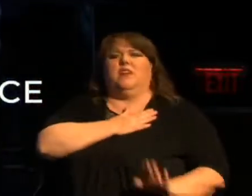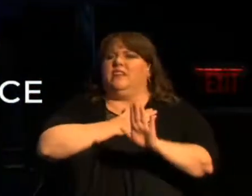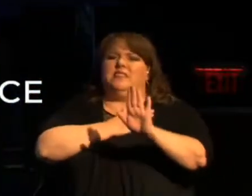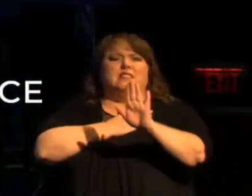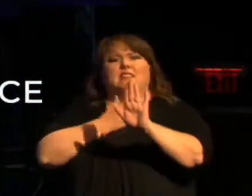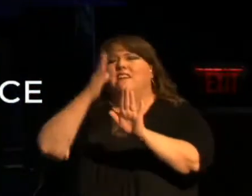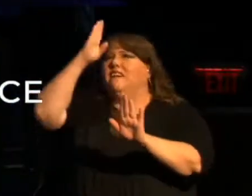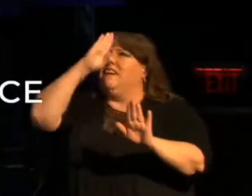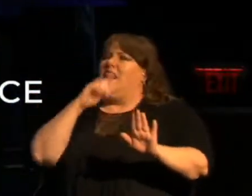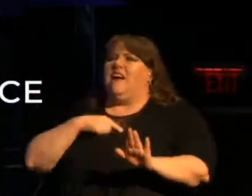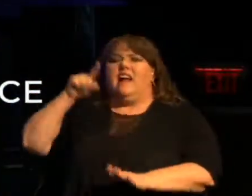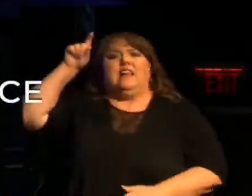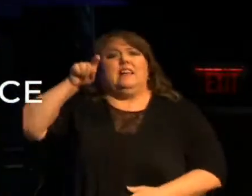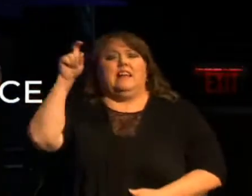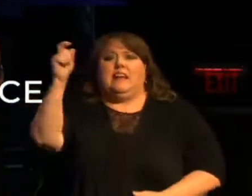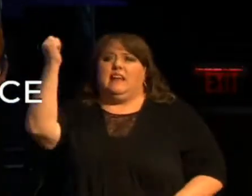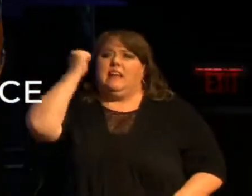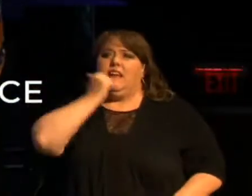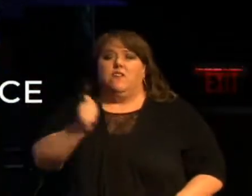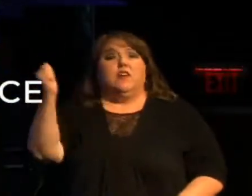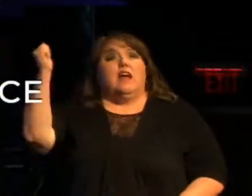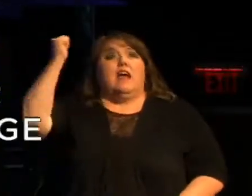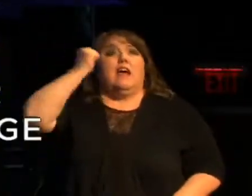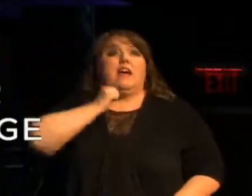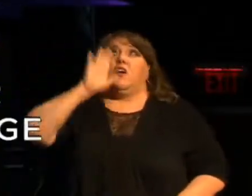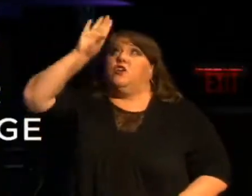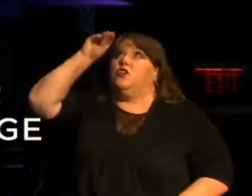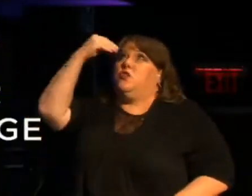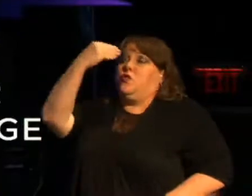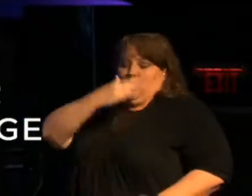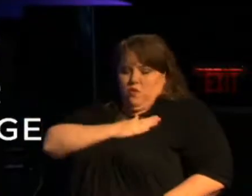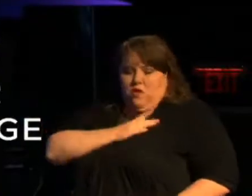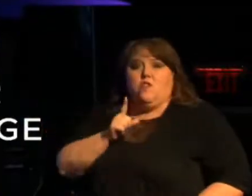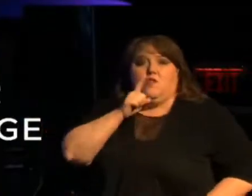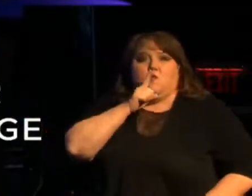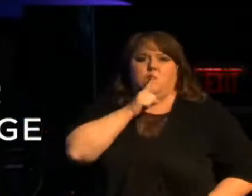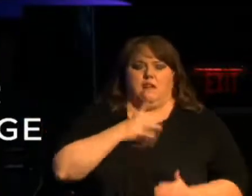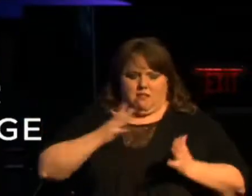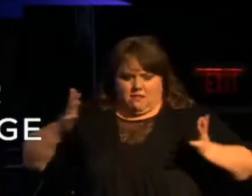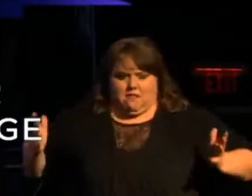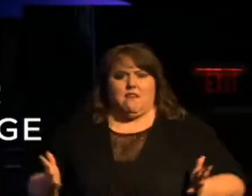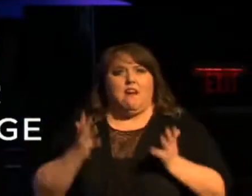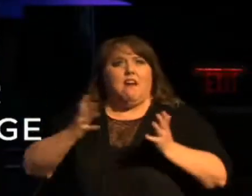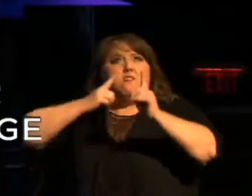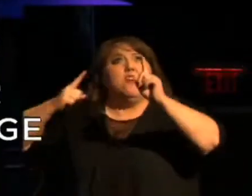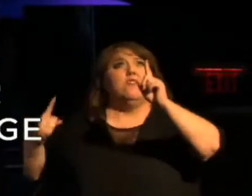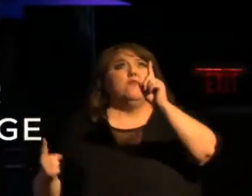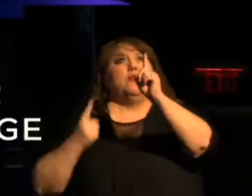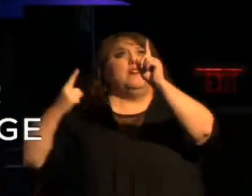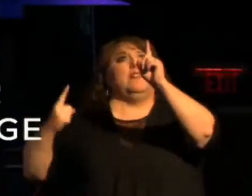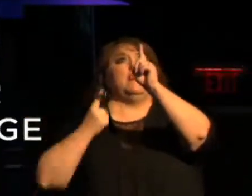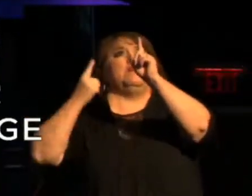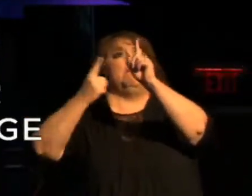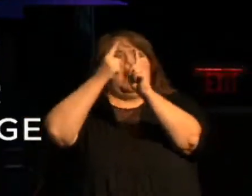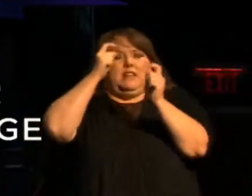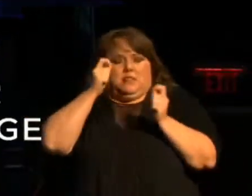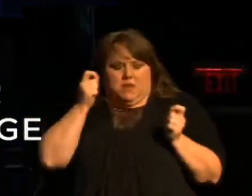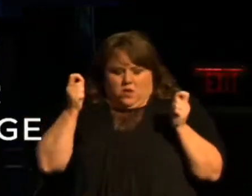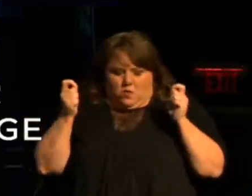use your grace. God, I need it every day. It's the only thing that ever